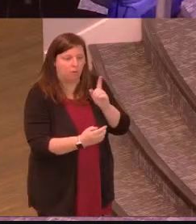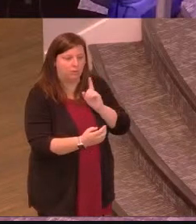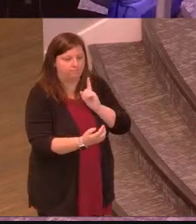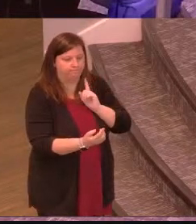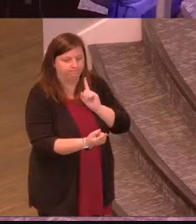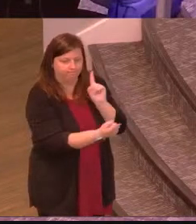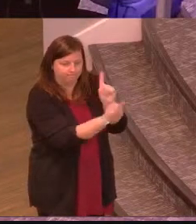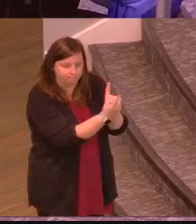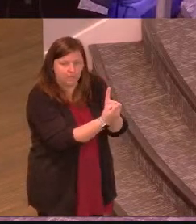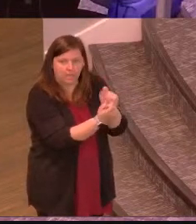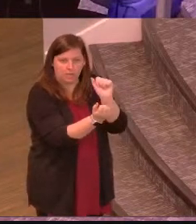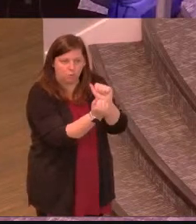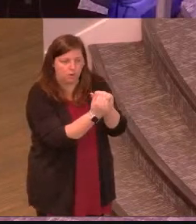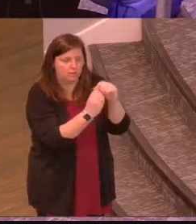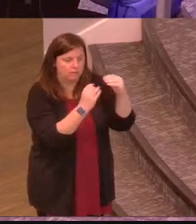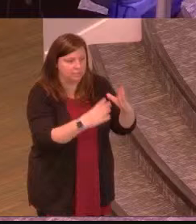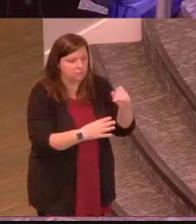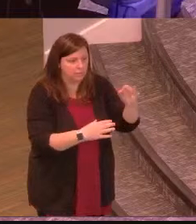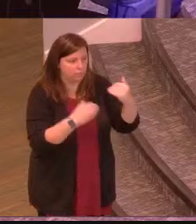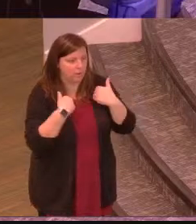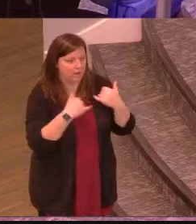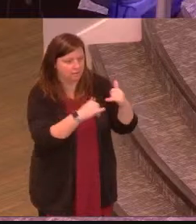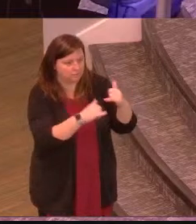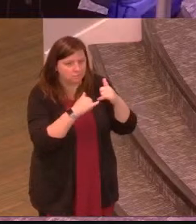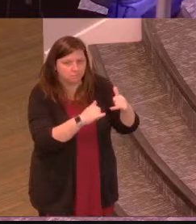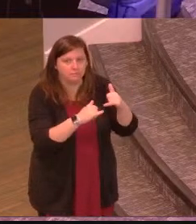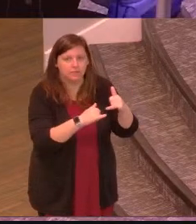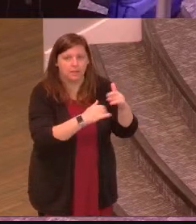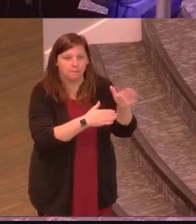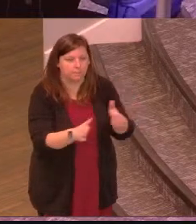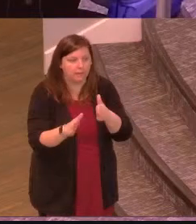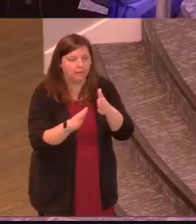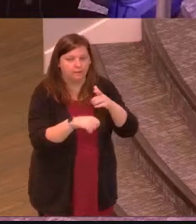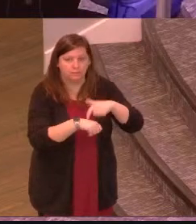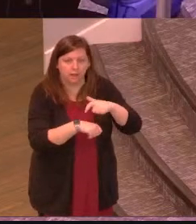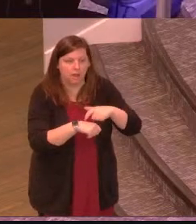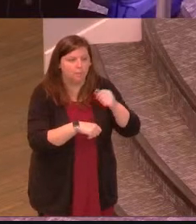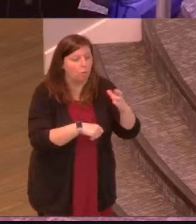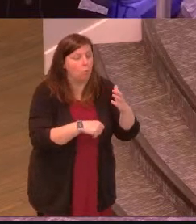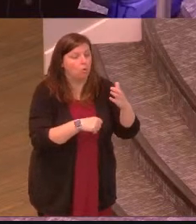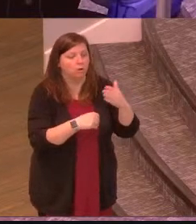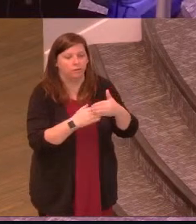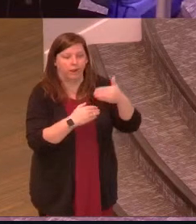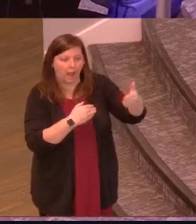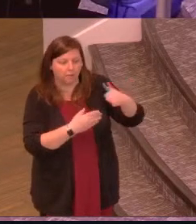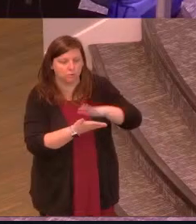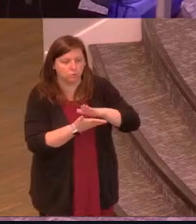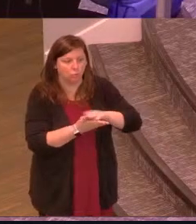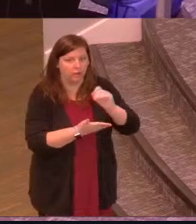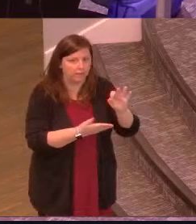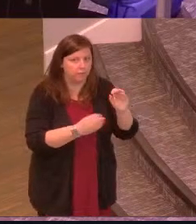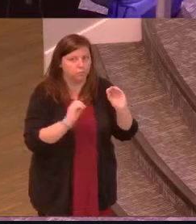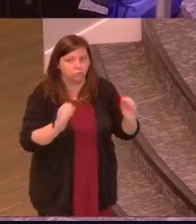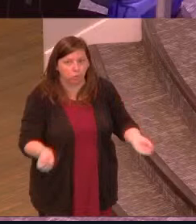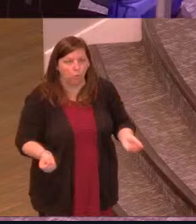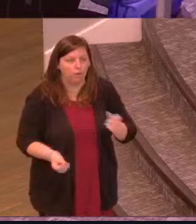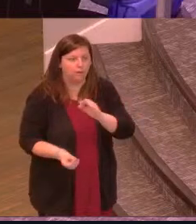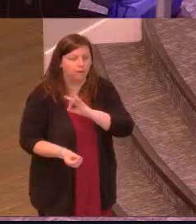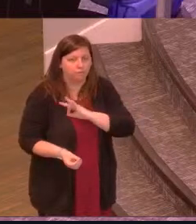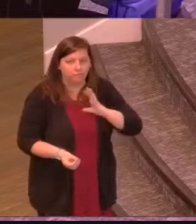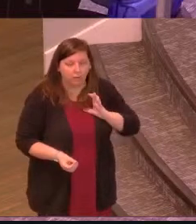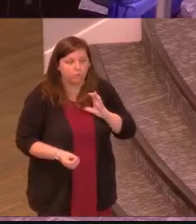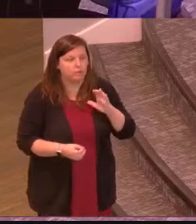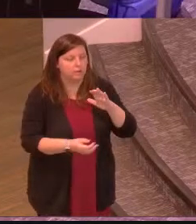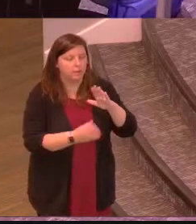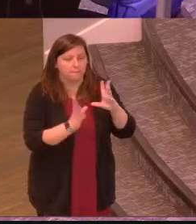one-to-one, if we had common planning periods, or immediately after school when we didn't have faculty meetings 3 times a week or whatever. And like I